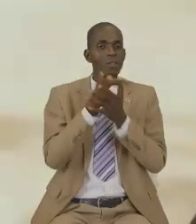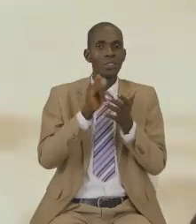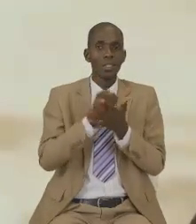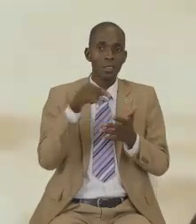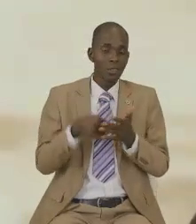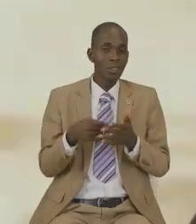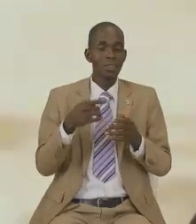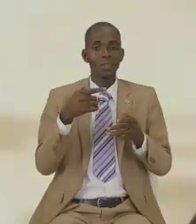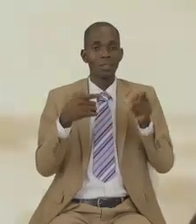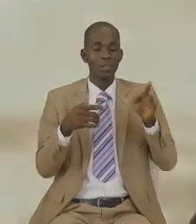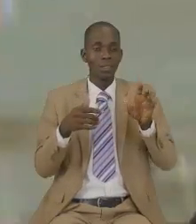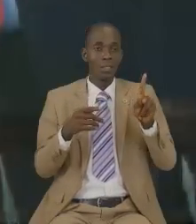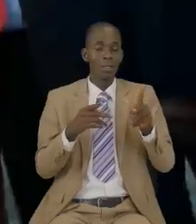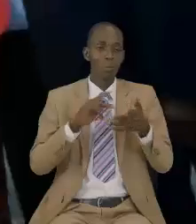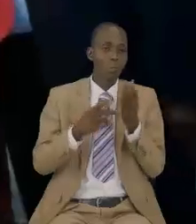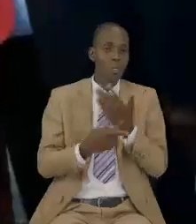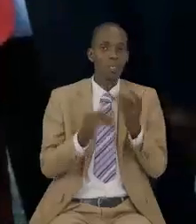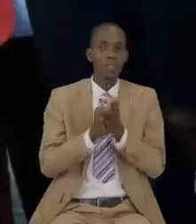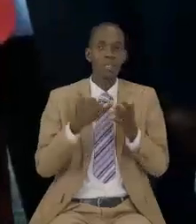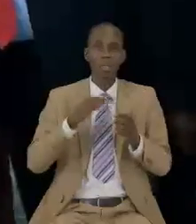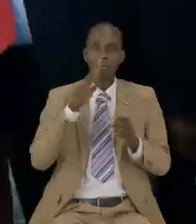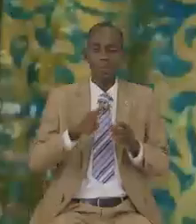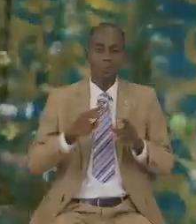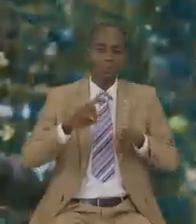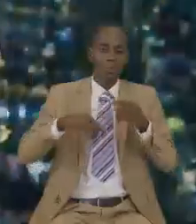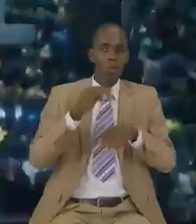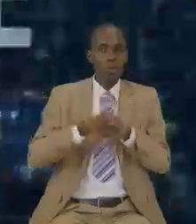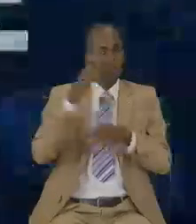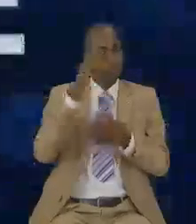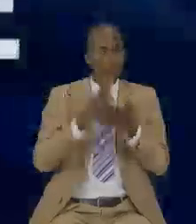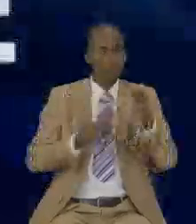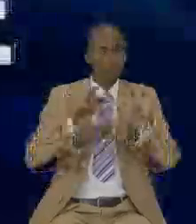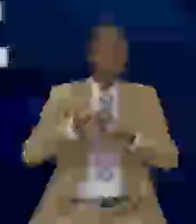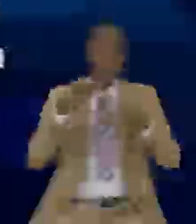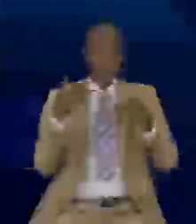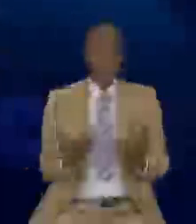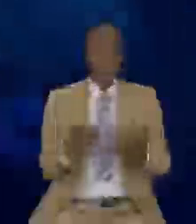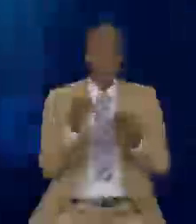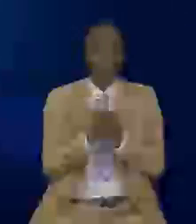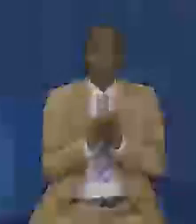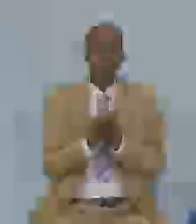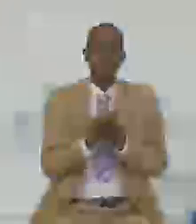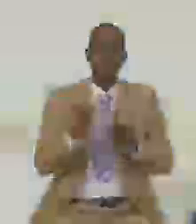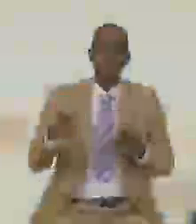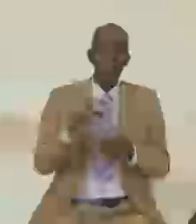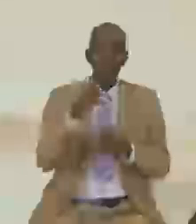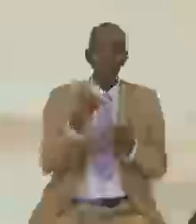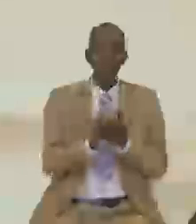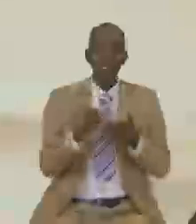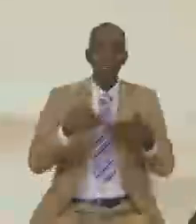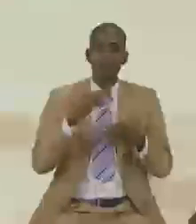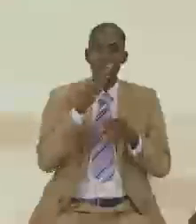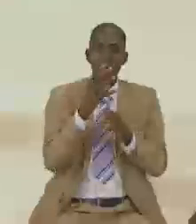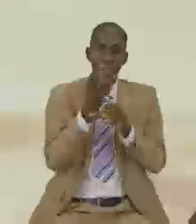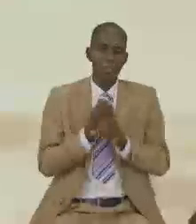that has been going on for quite a number of time now, that everybody that have been receiving their miracle,